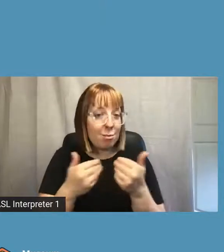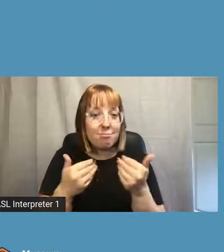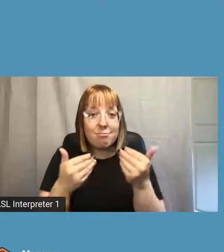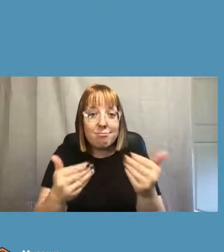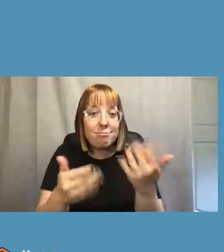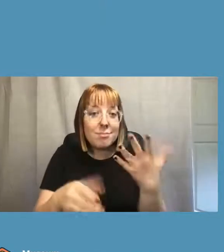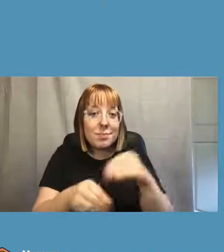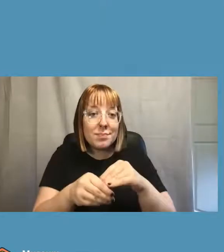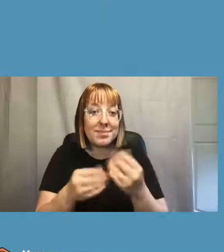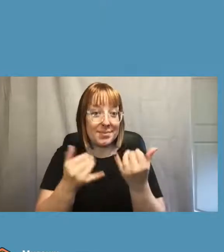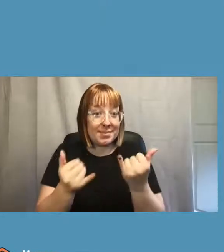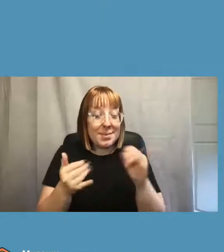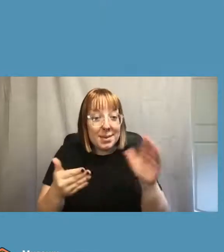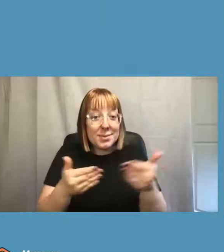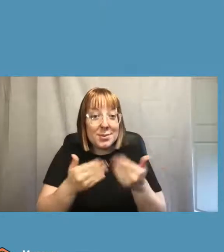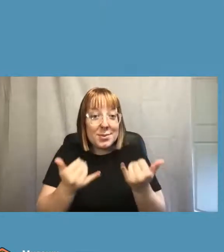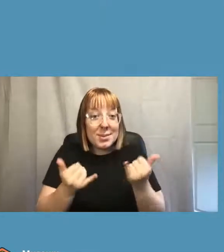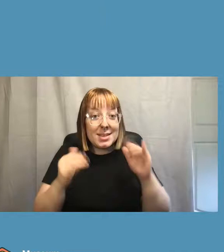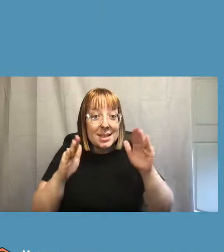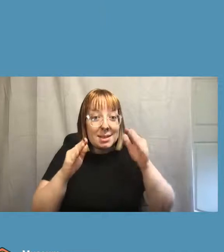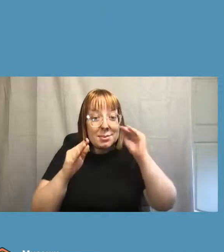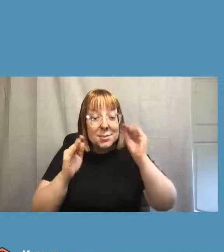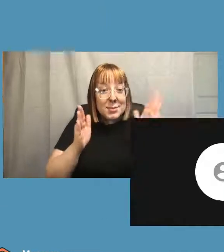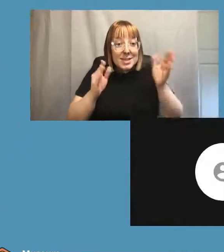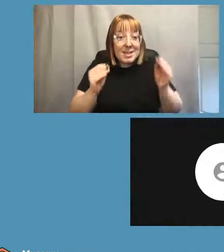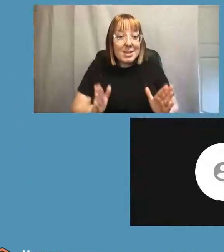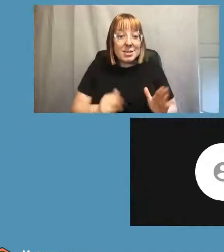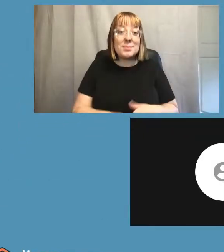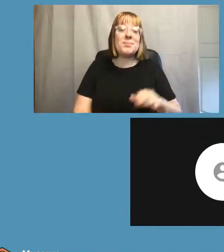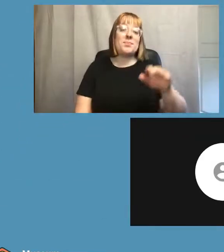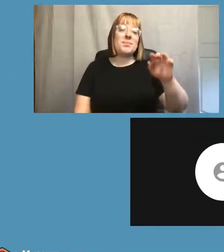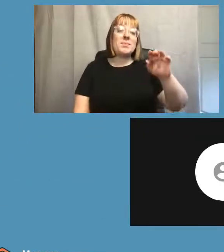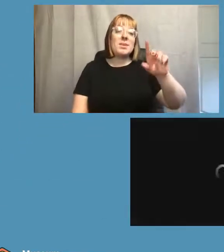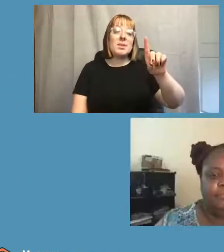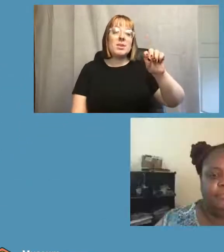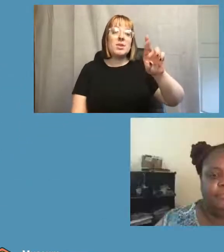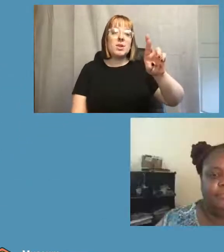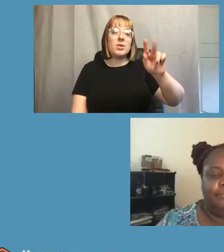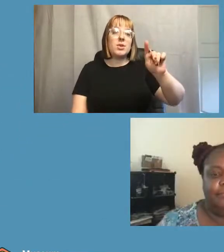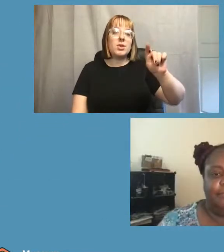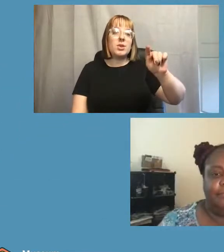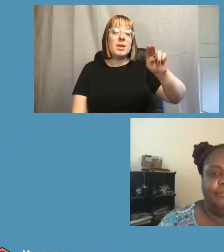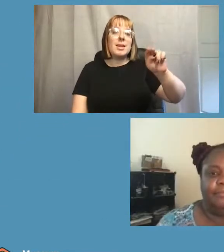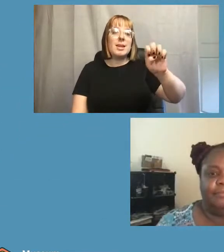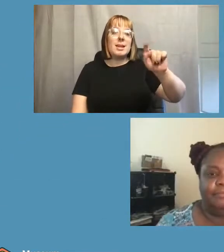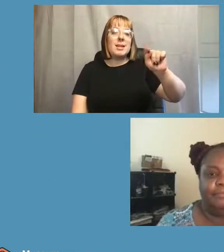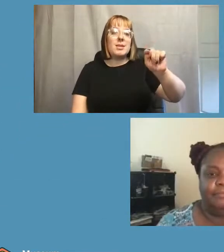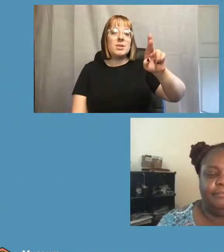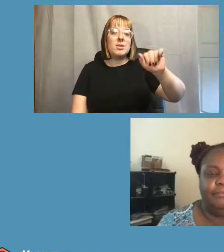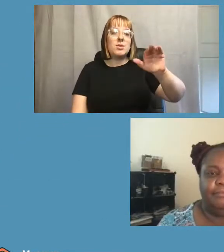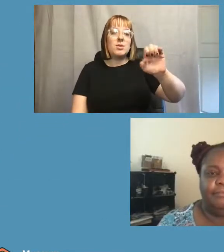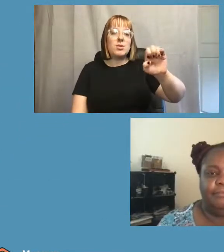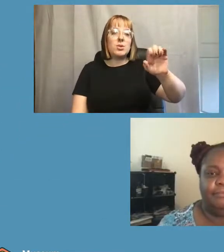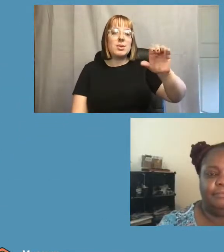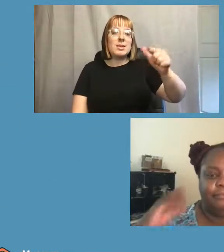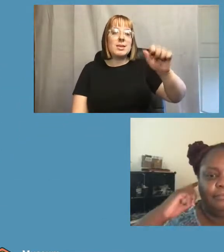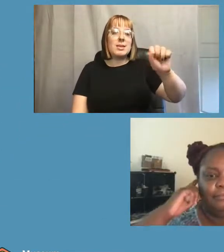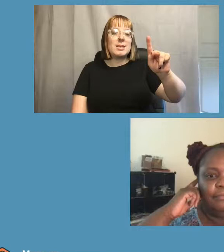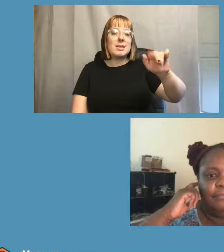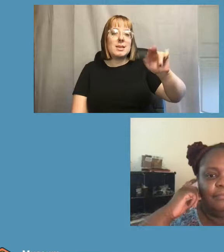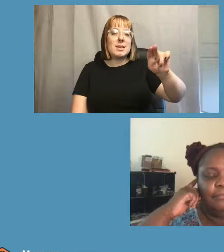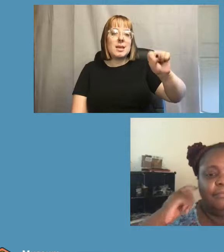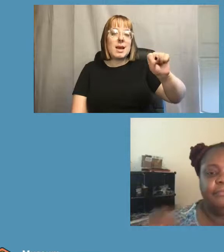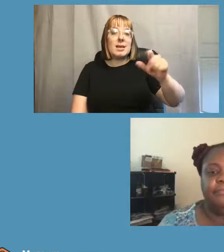today's presenter. Dr. Nettrice Gaskins is a digital artist, academic, cultural critic, and advocate of